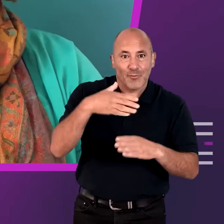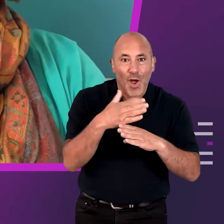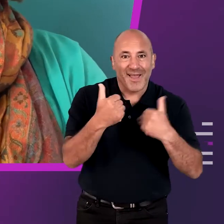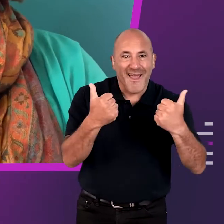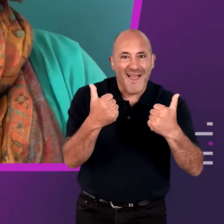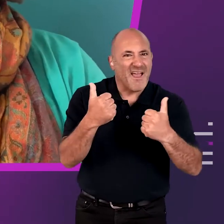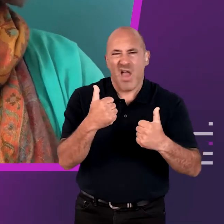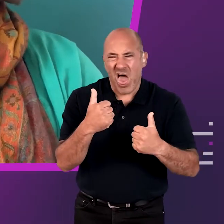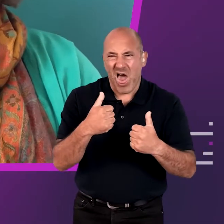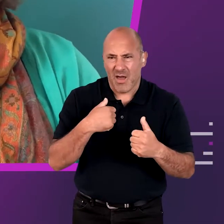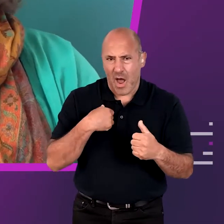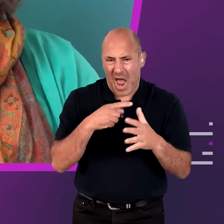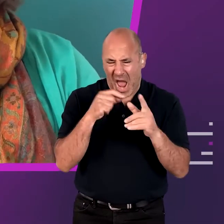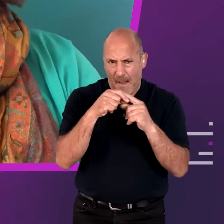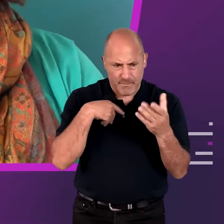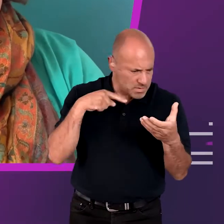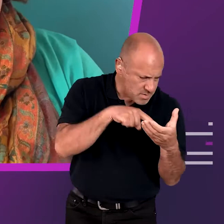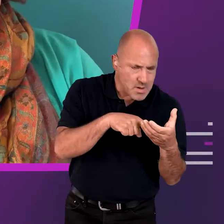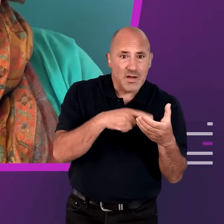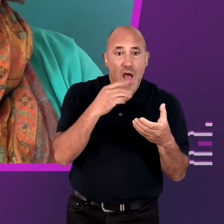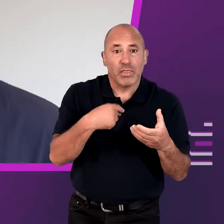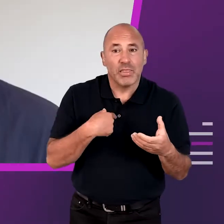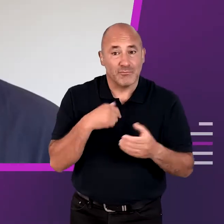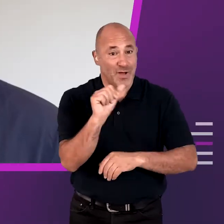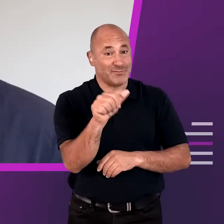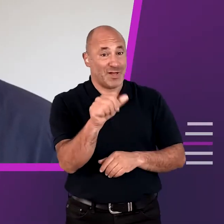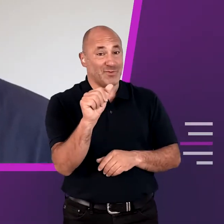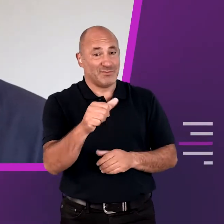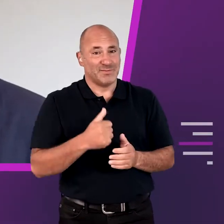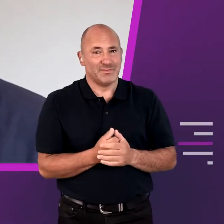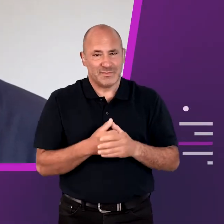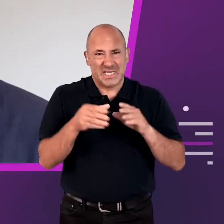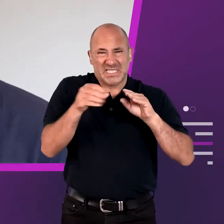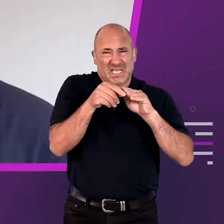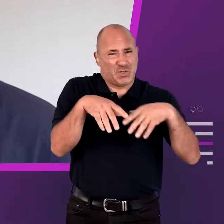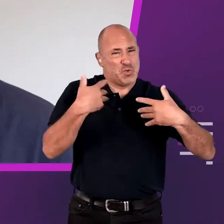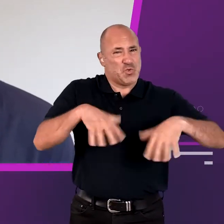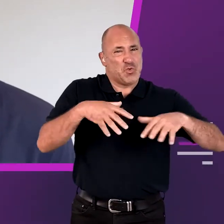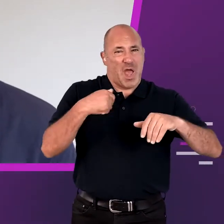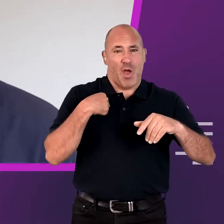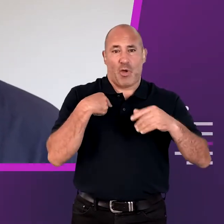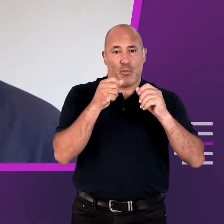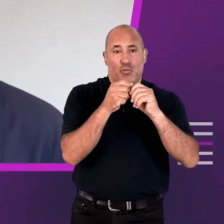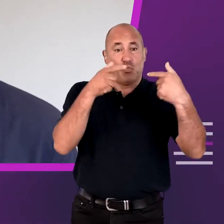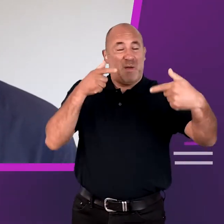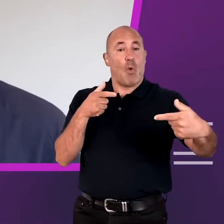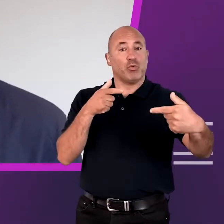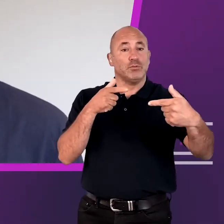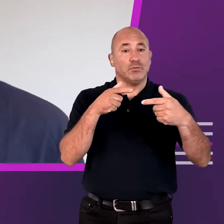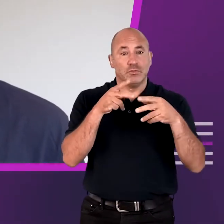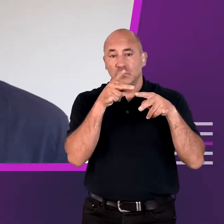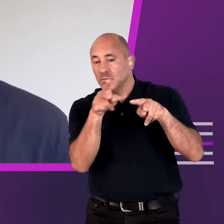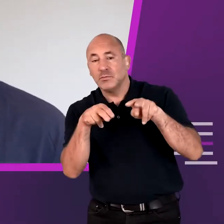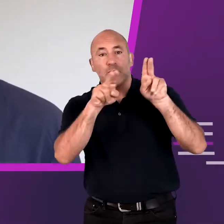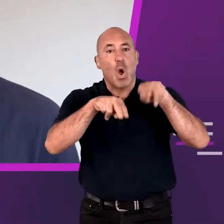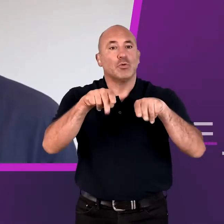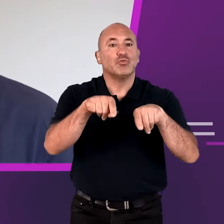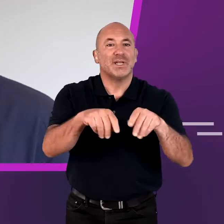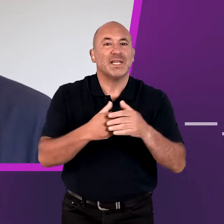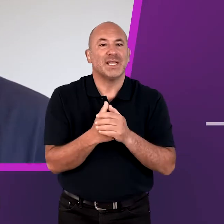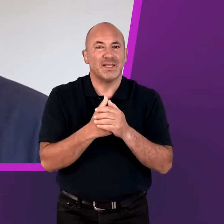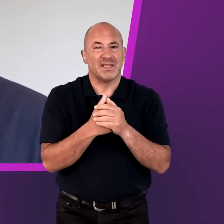the escalator's working, but if it's not, I'll find out through an app? Yeah, that's right. So sensors are at the heart of the remote condition monitoring